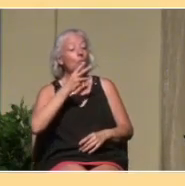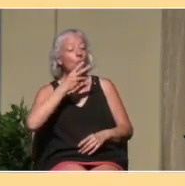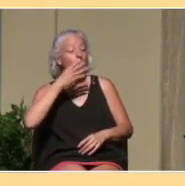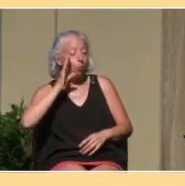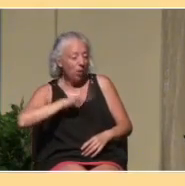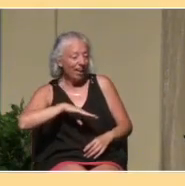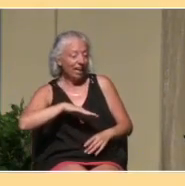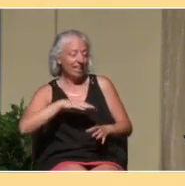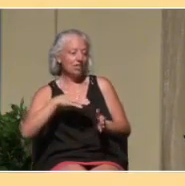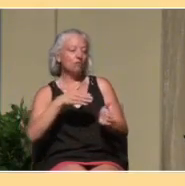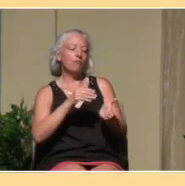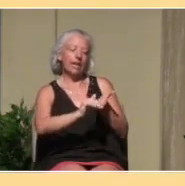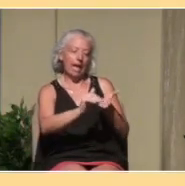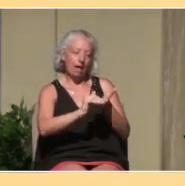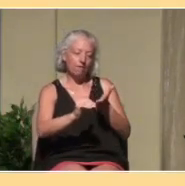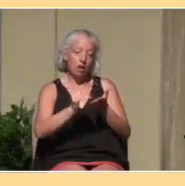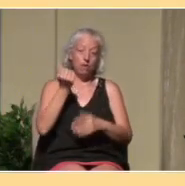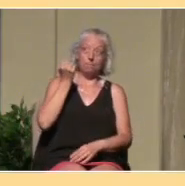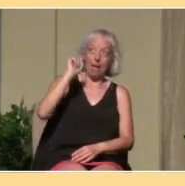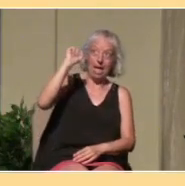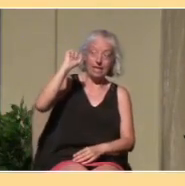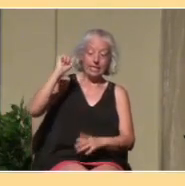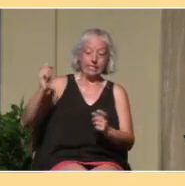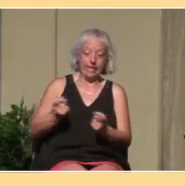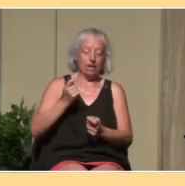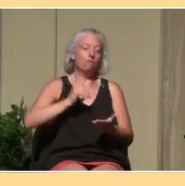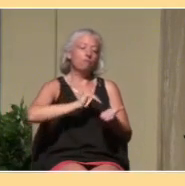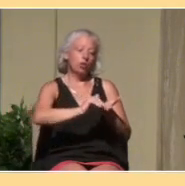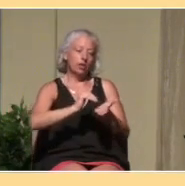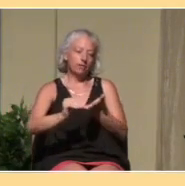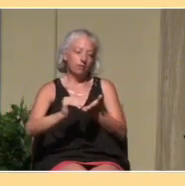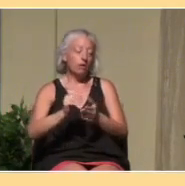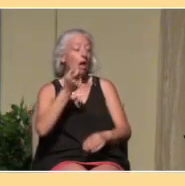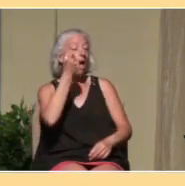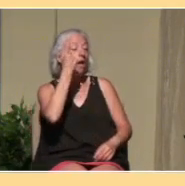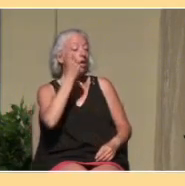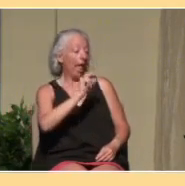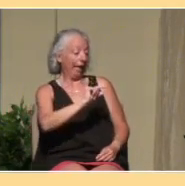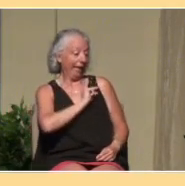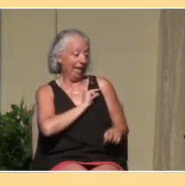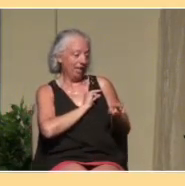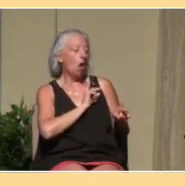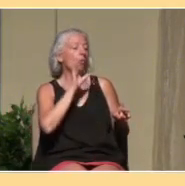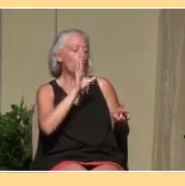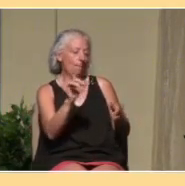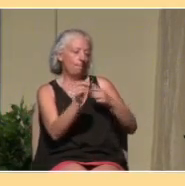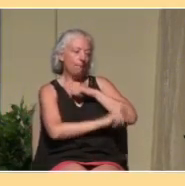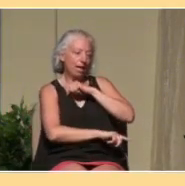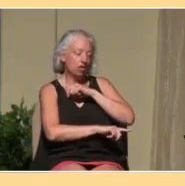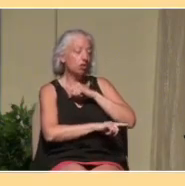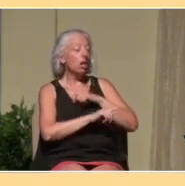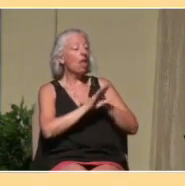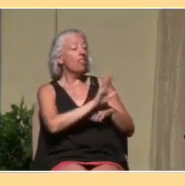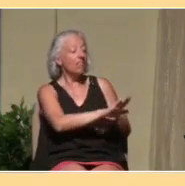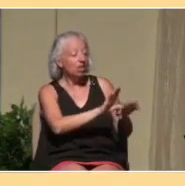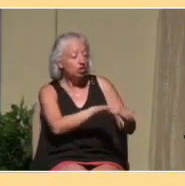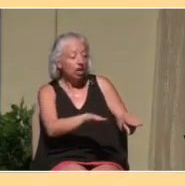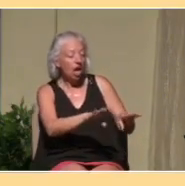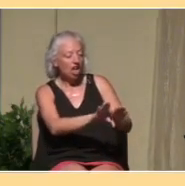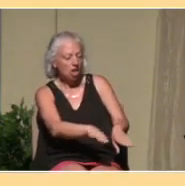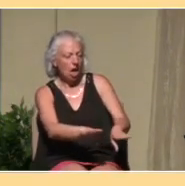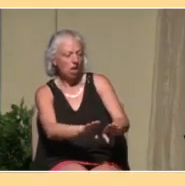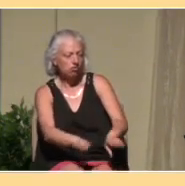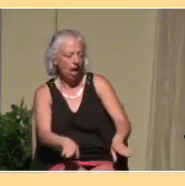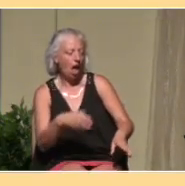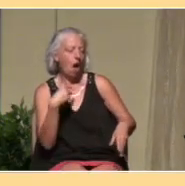sin. Yet he does not leave the guilty unpunished. He punishes the children and their children for the sin of the parents to